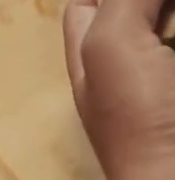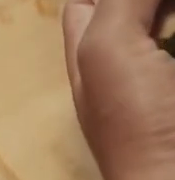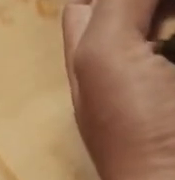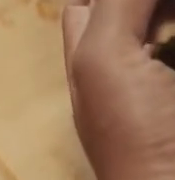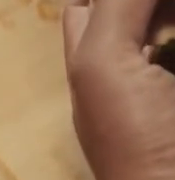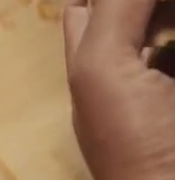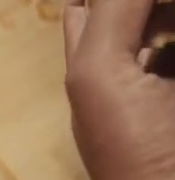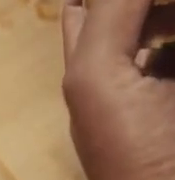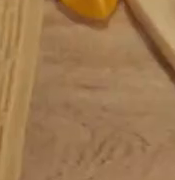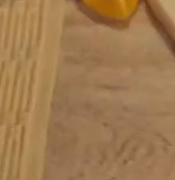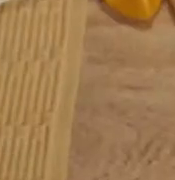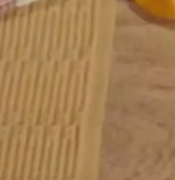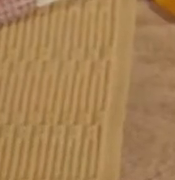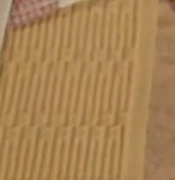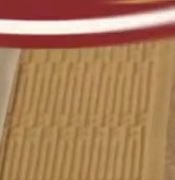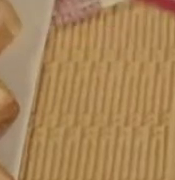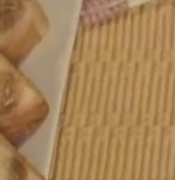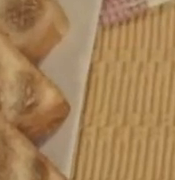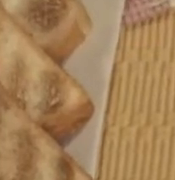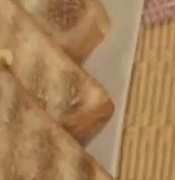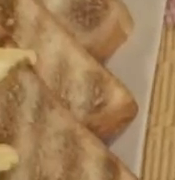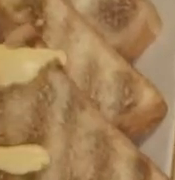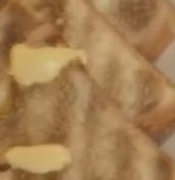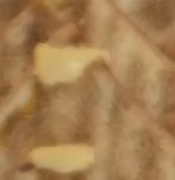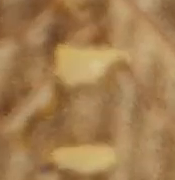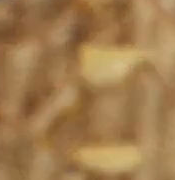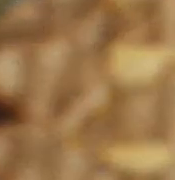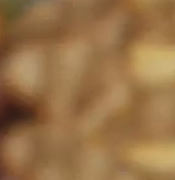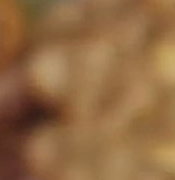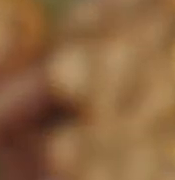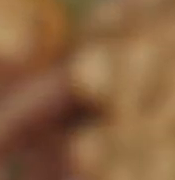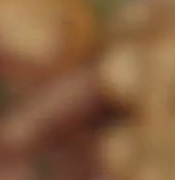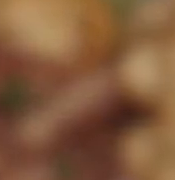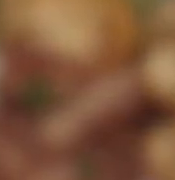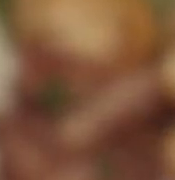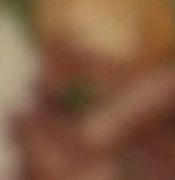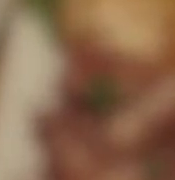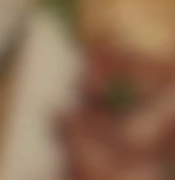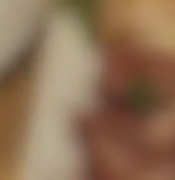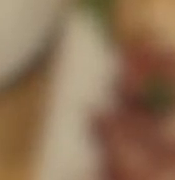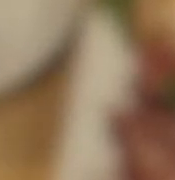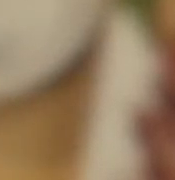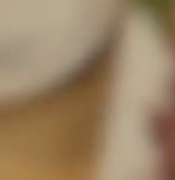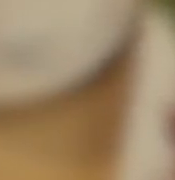Experience nourishing the nation. Linda's is the first name in bread.